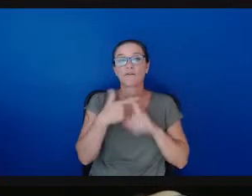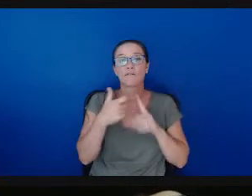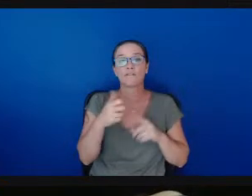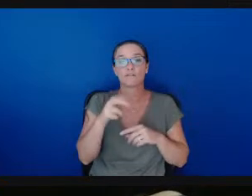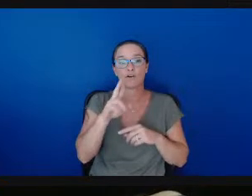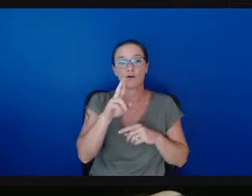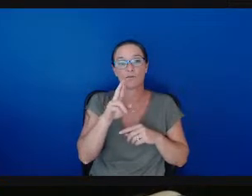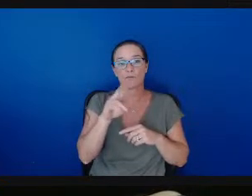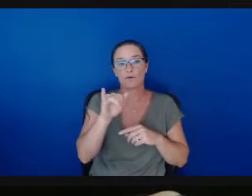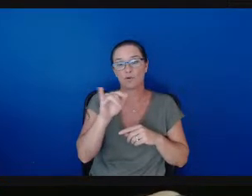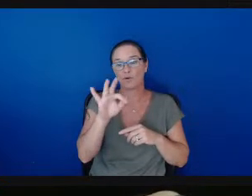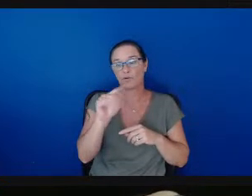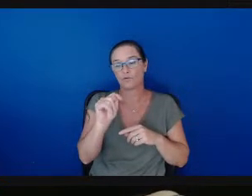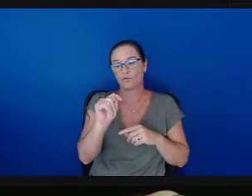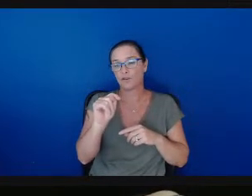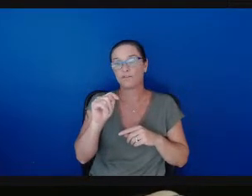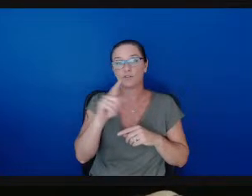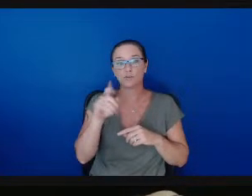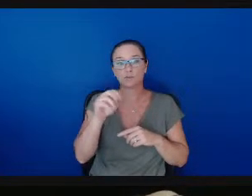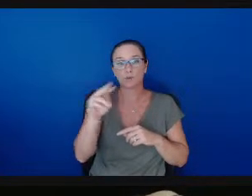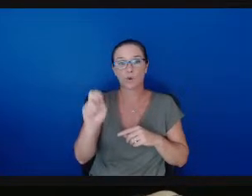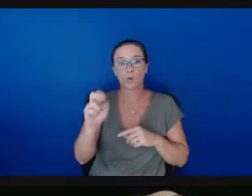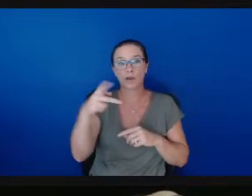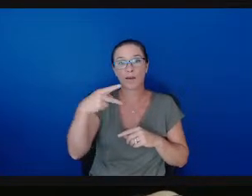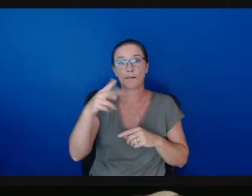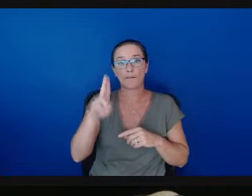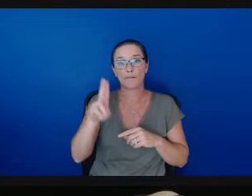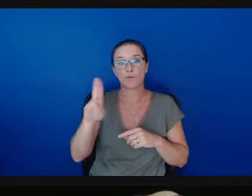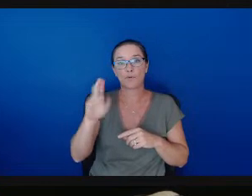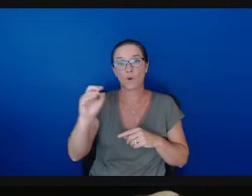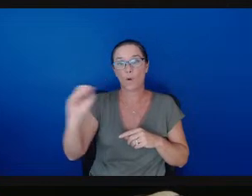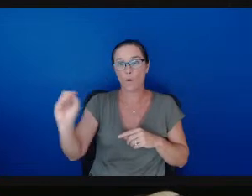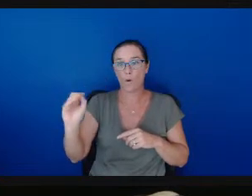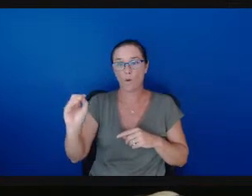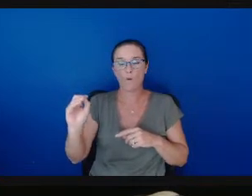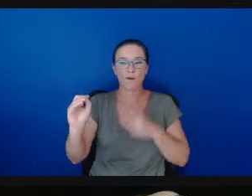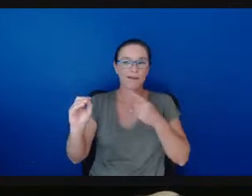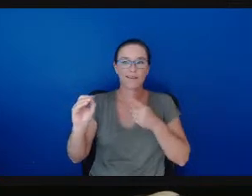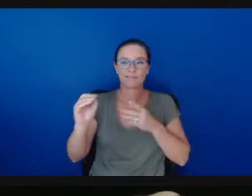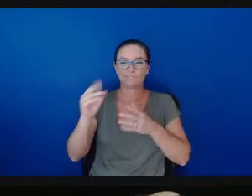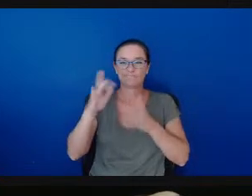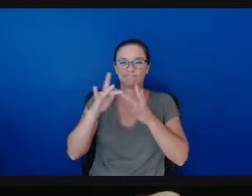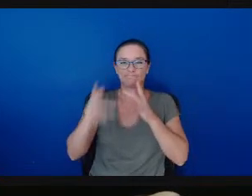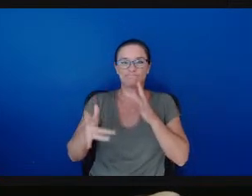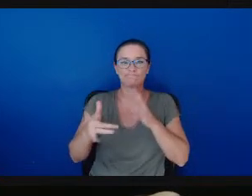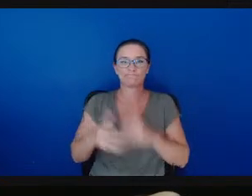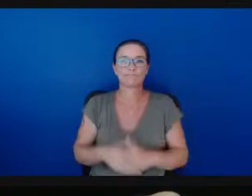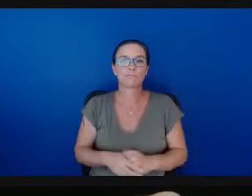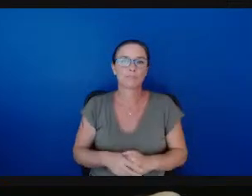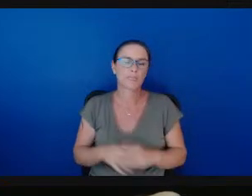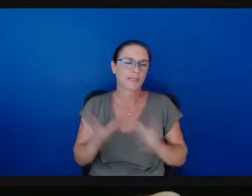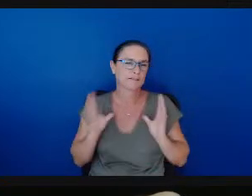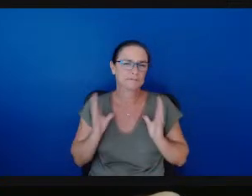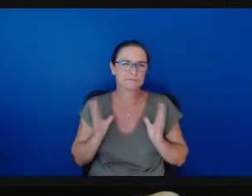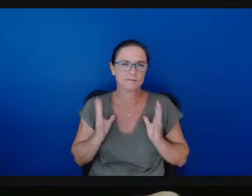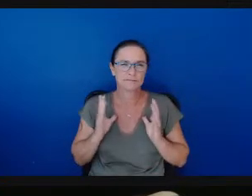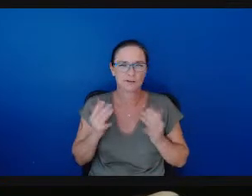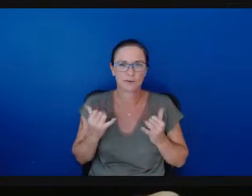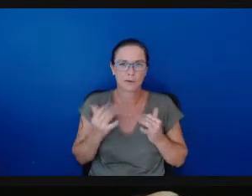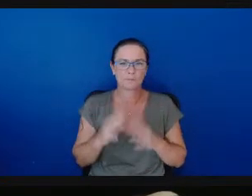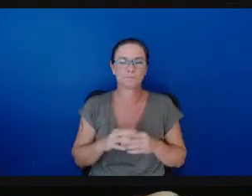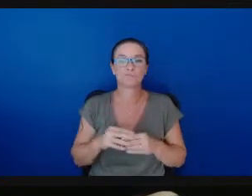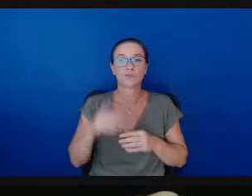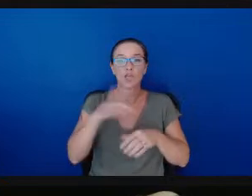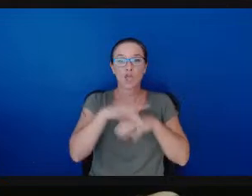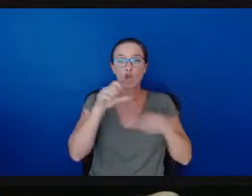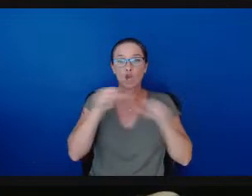Pu'o'o, but we see the tilt is still what we expect, so no big deal there. Okay, those are the earthquake maps for the